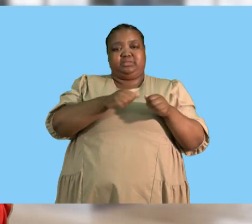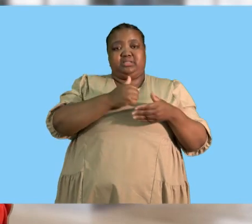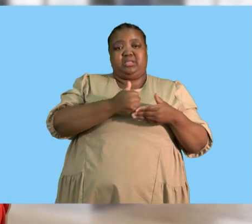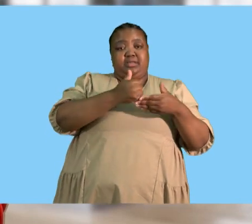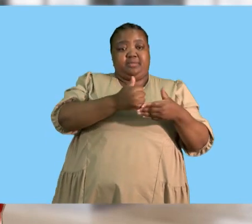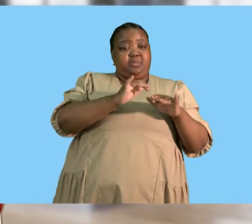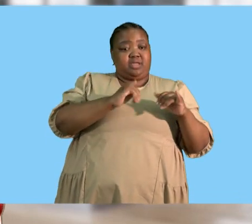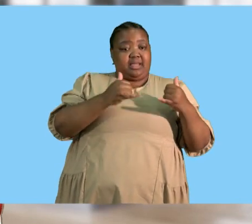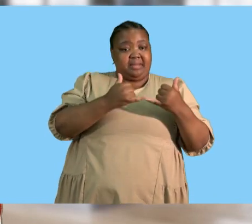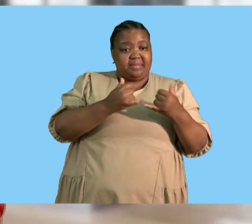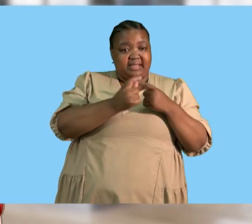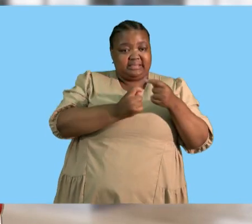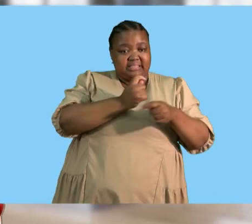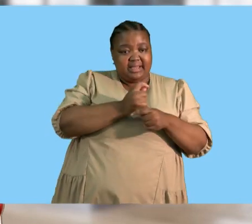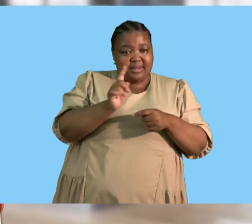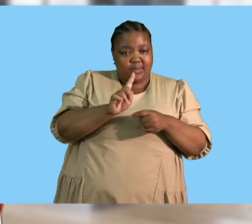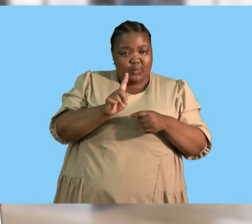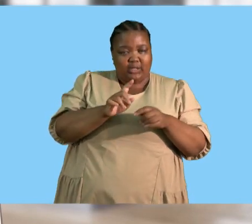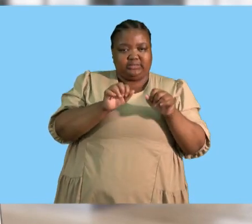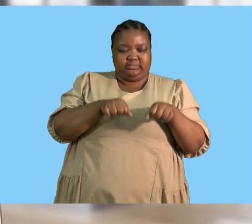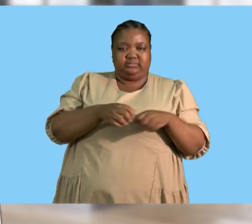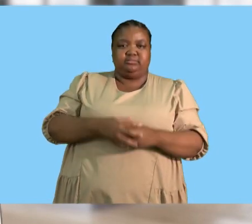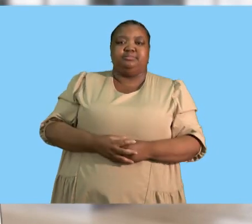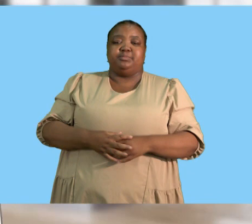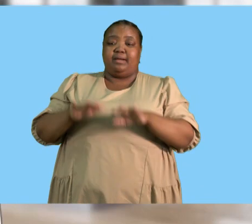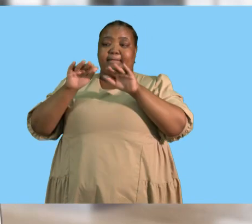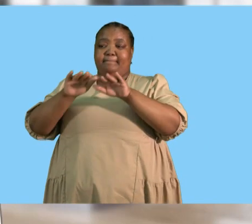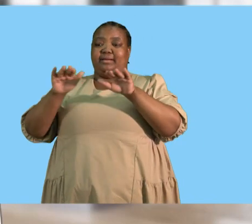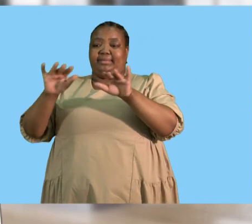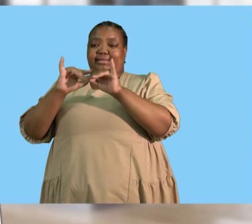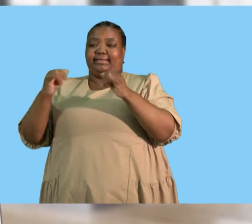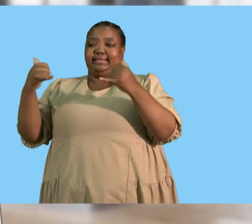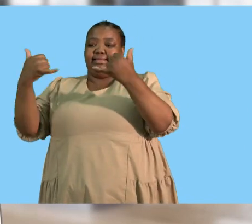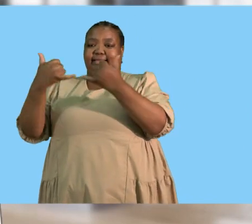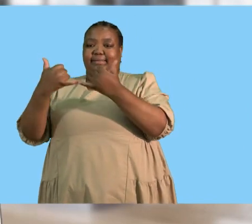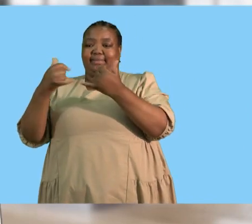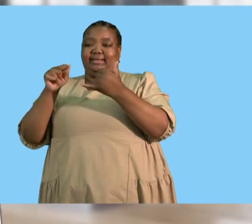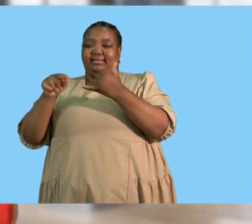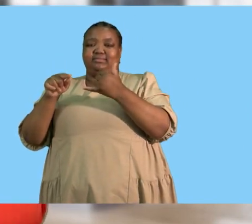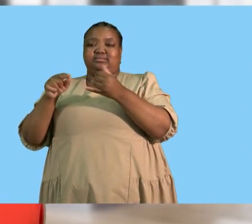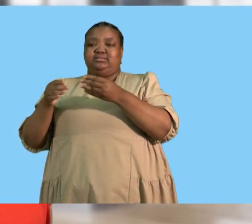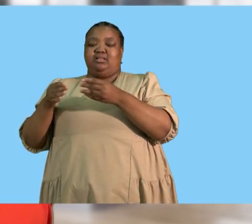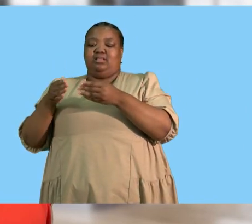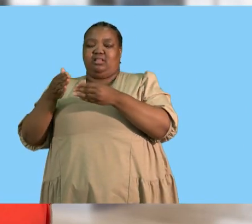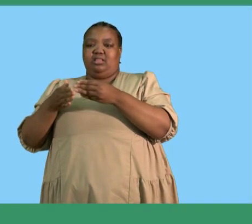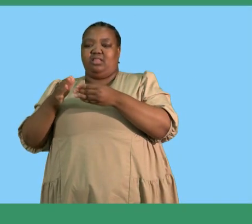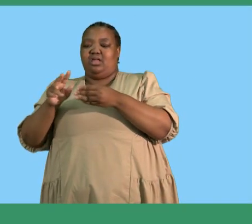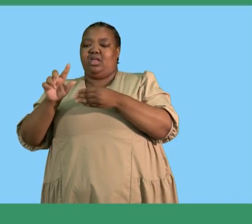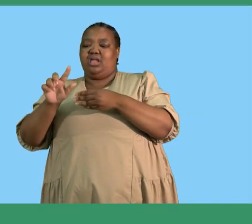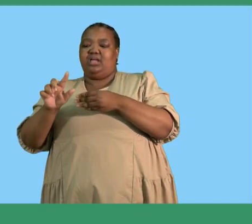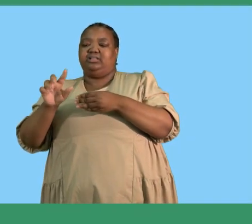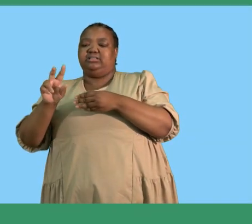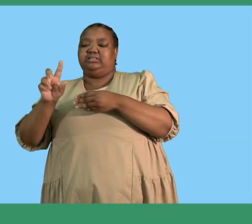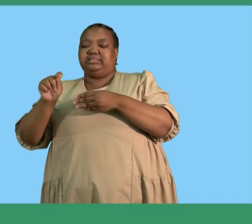to identify the type of company in the scenario. And a public company only ends with